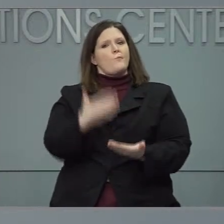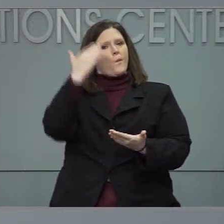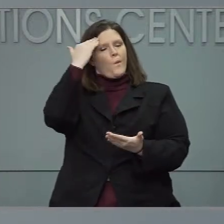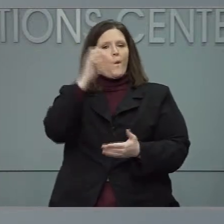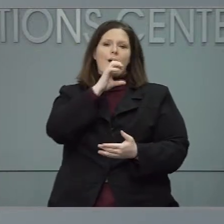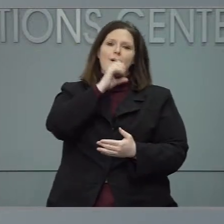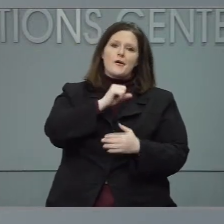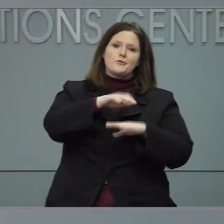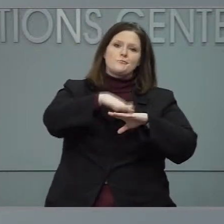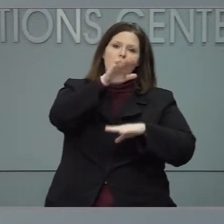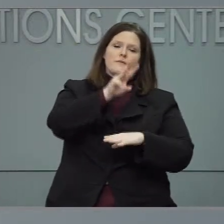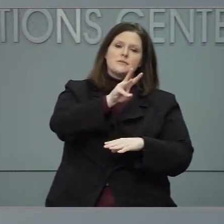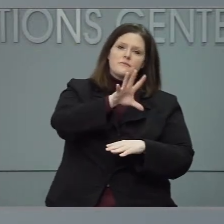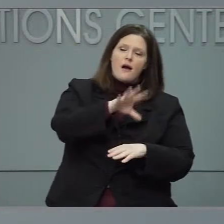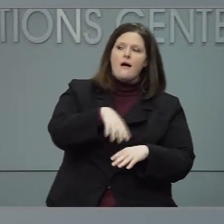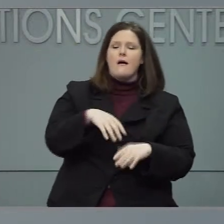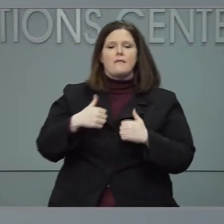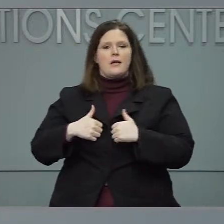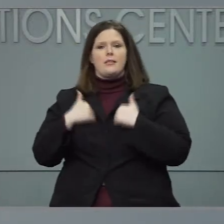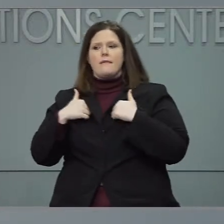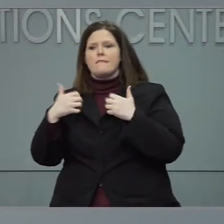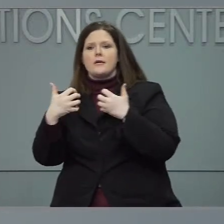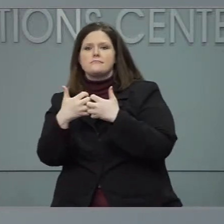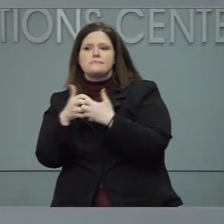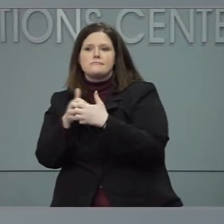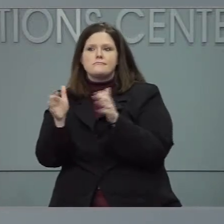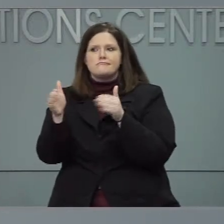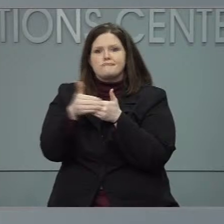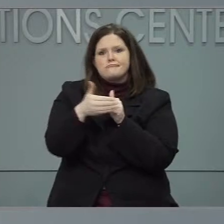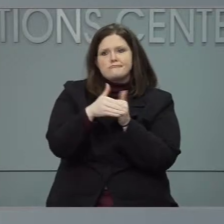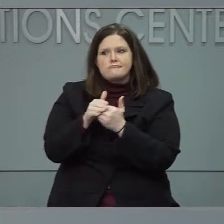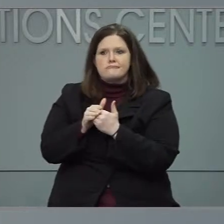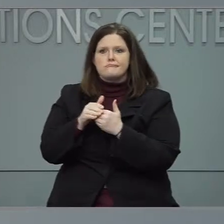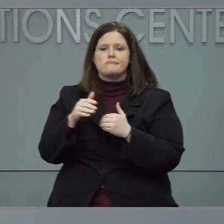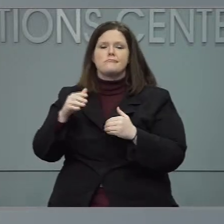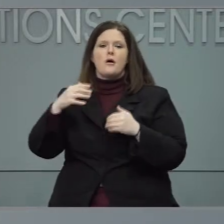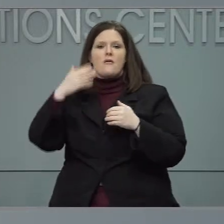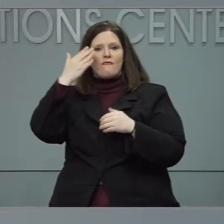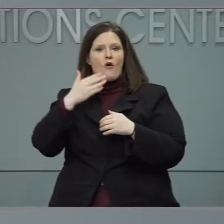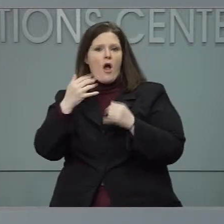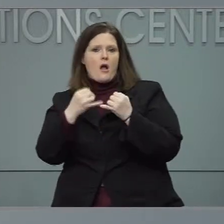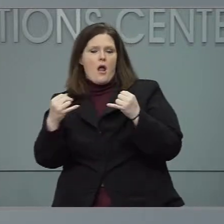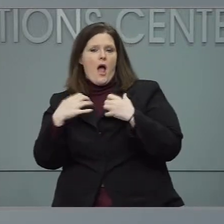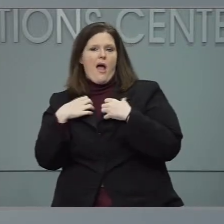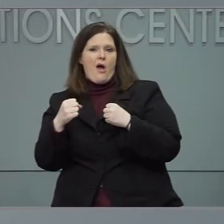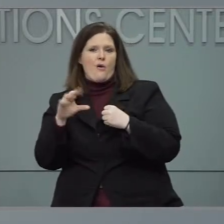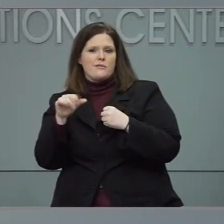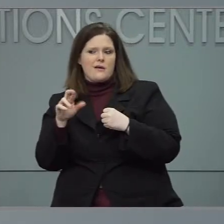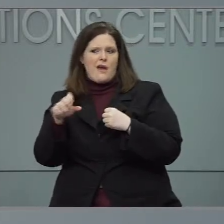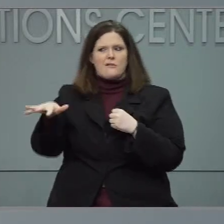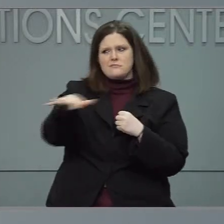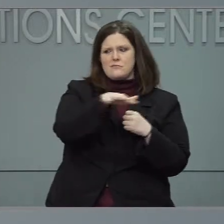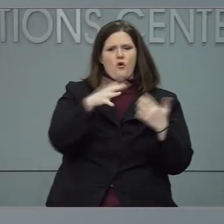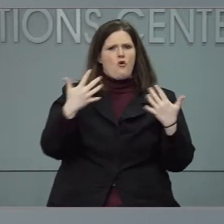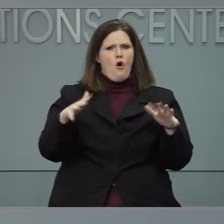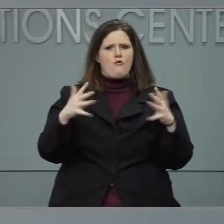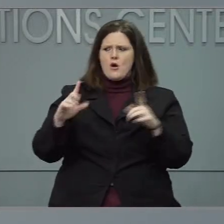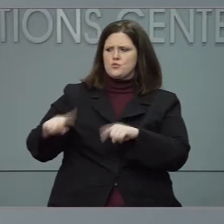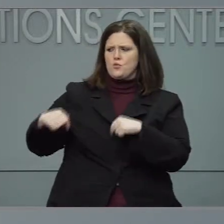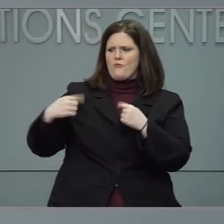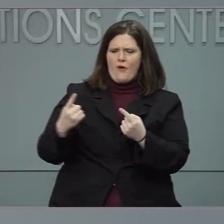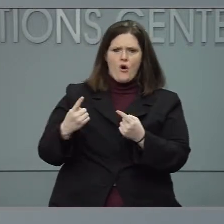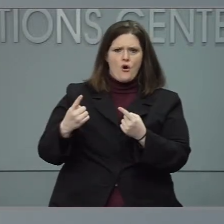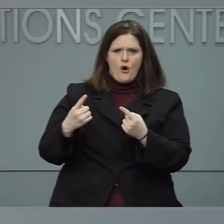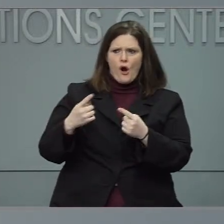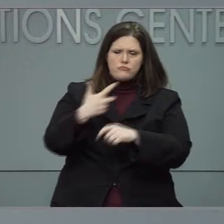workers, who may be living in congregate living, already have had an opportunity to get vaccinated. I think